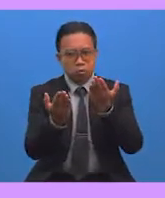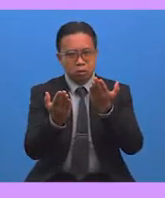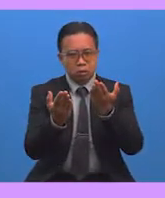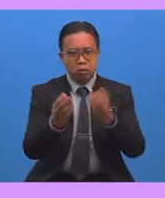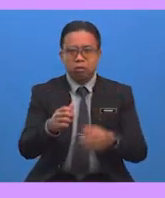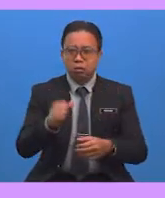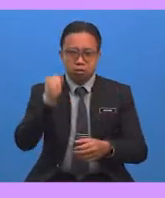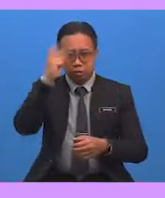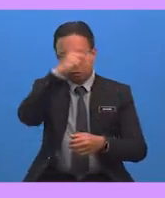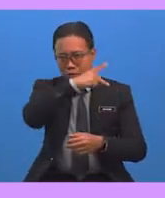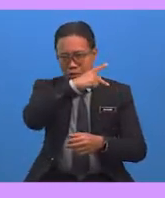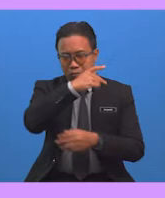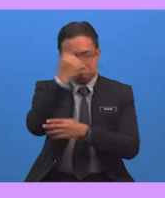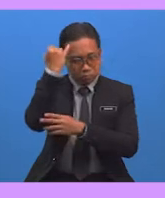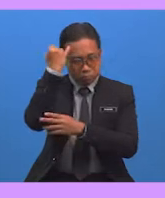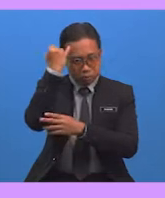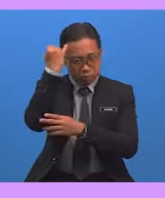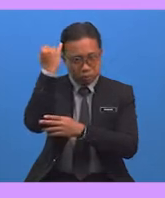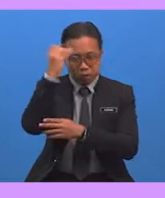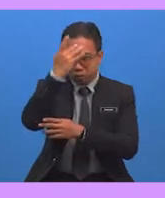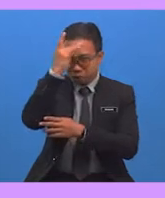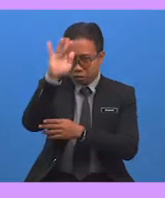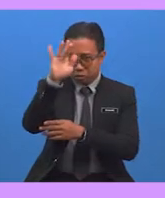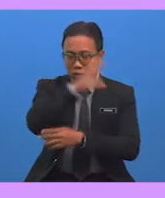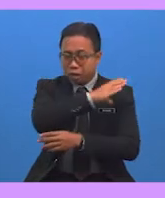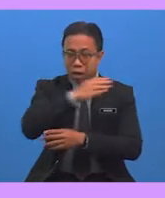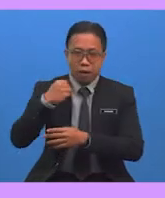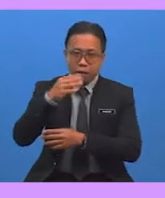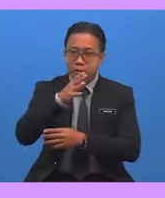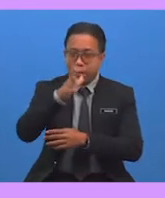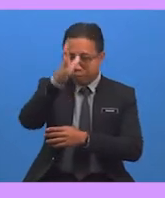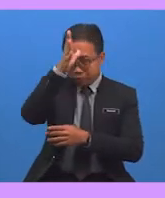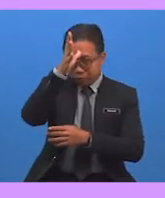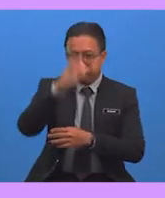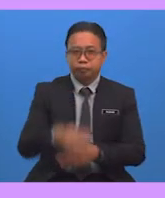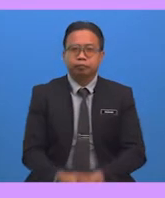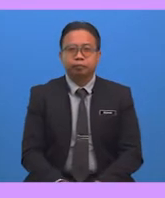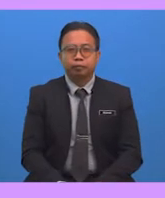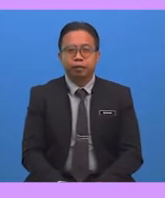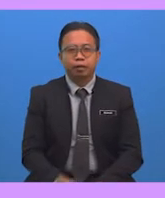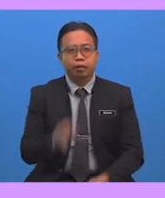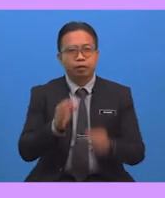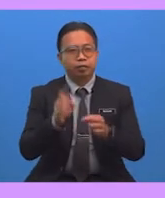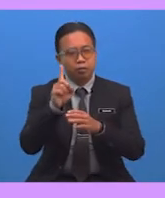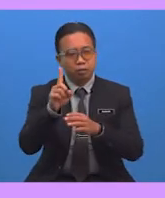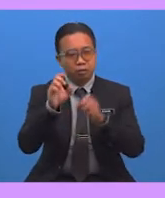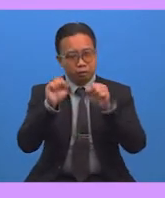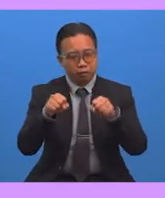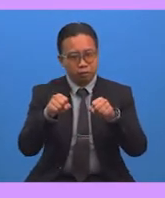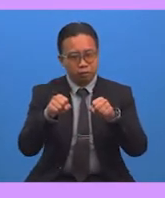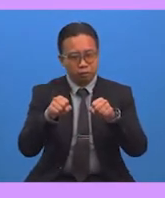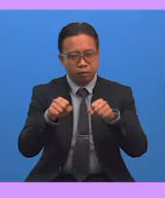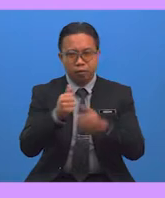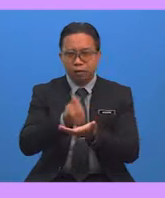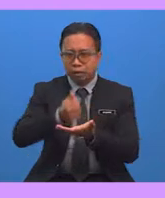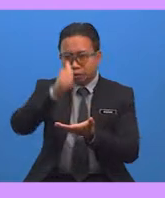personality, intelligence, and parental upbringing. If one can excel